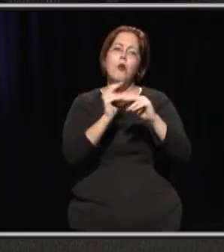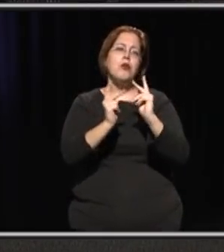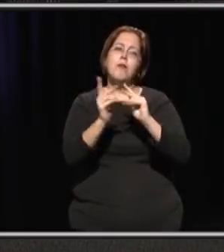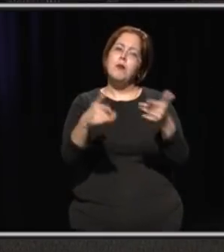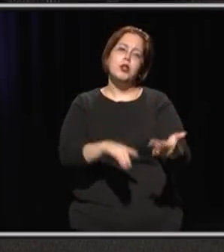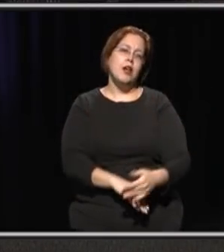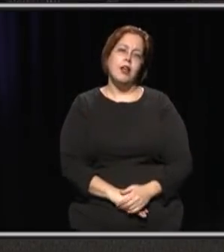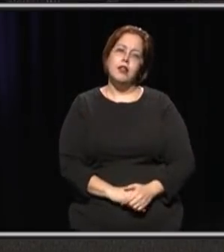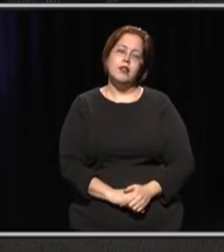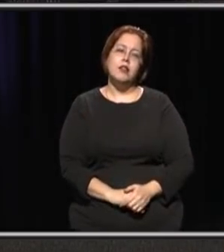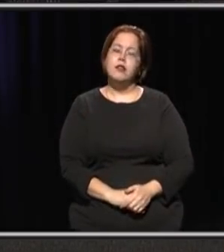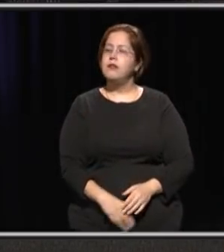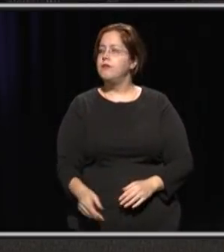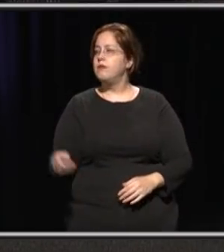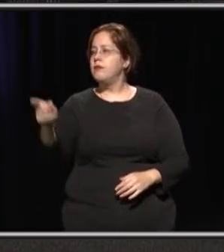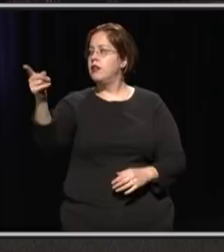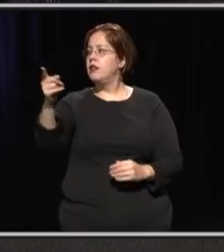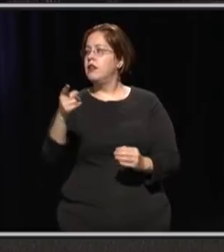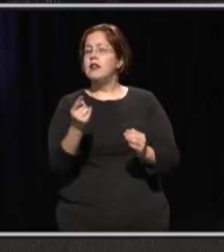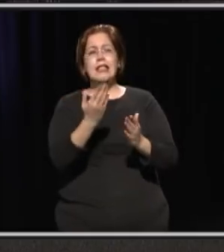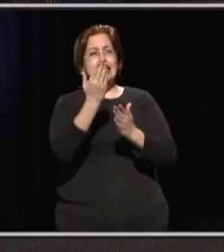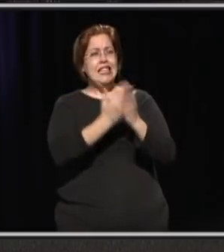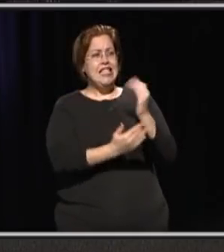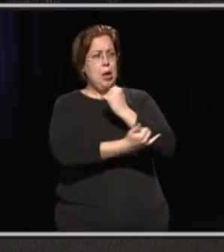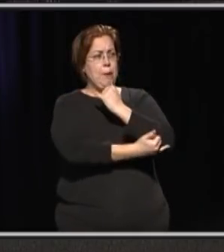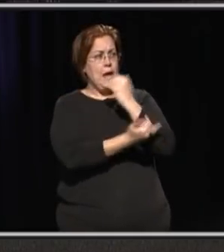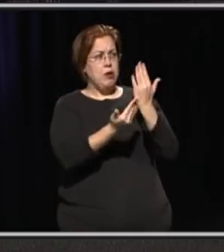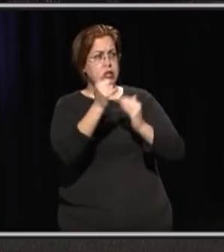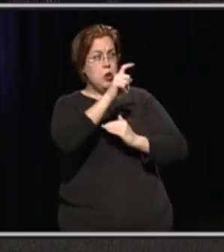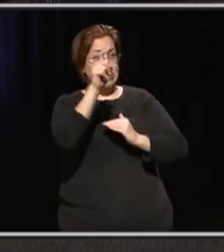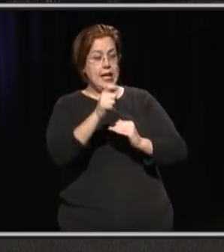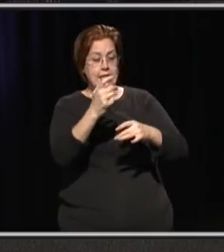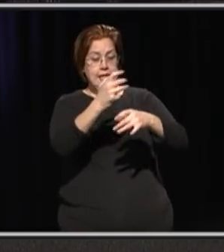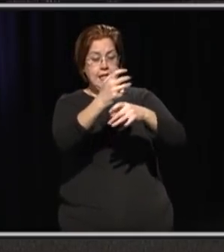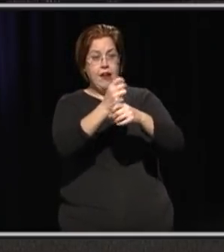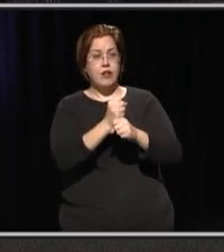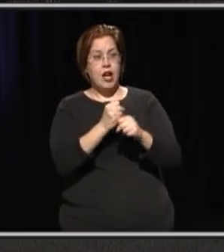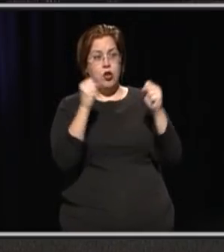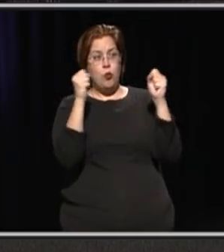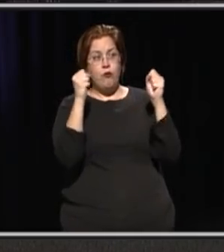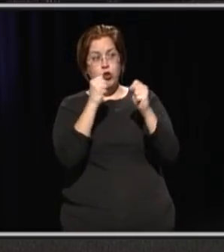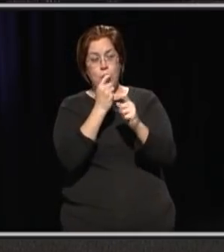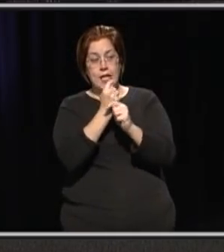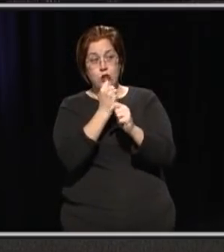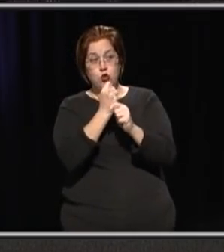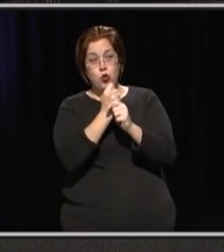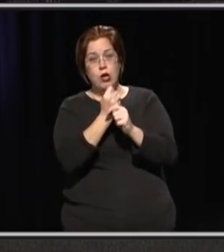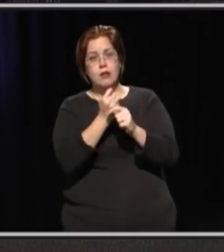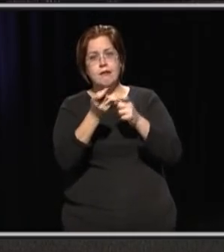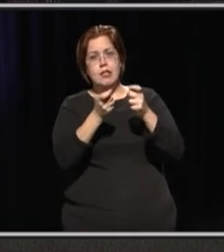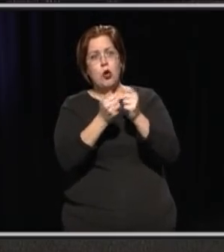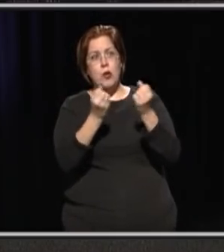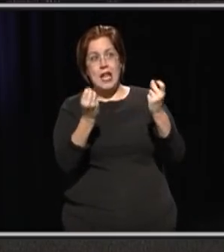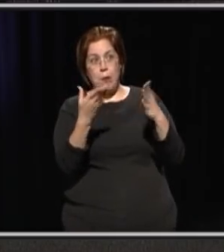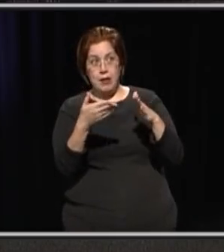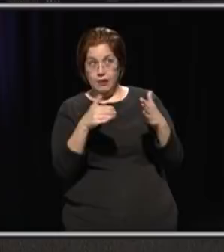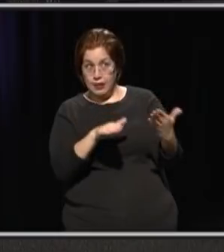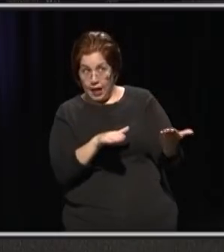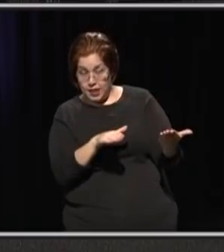over. Some counties here in Texas have received refrigerated trucks in order to deal with the number of deaths.